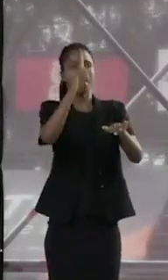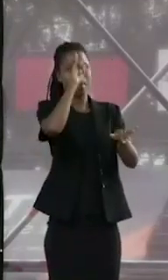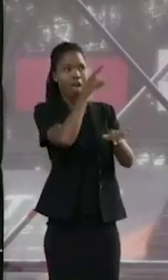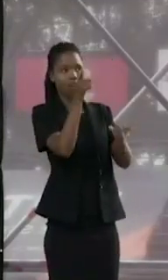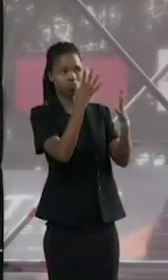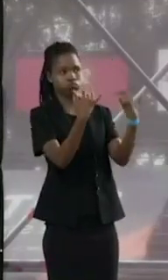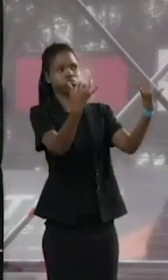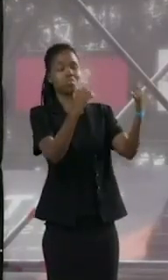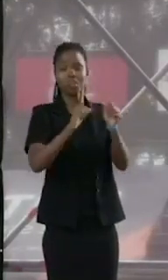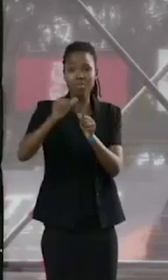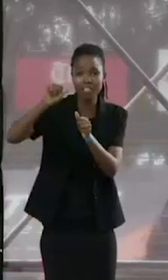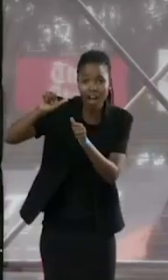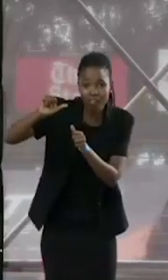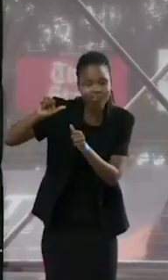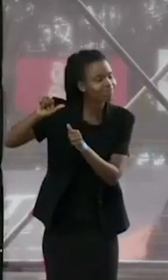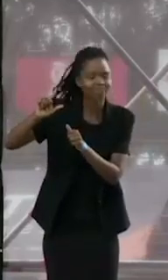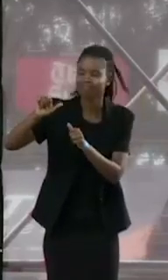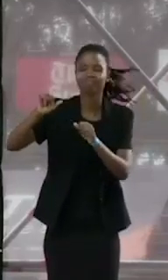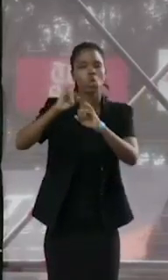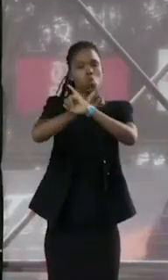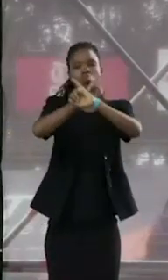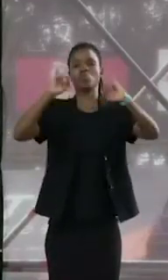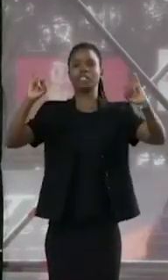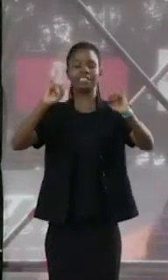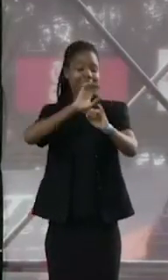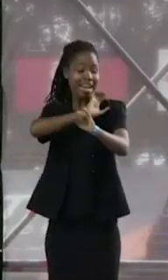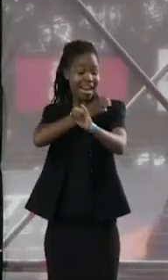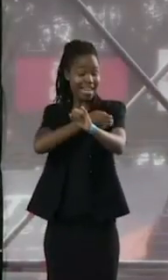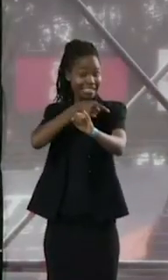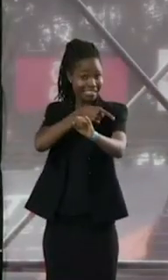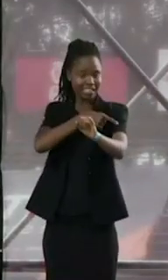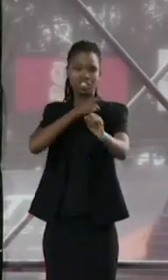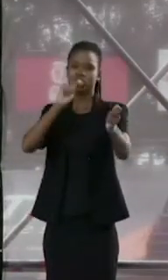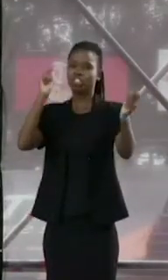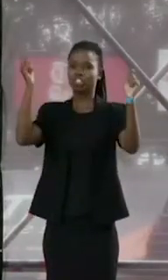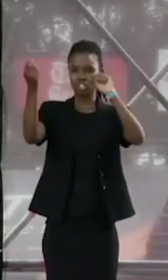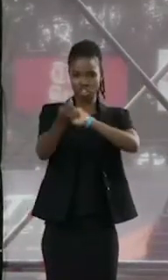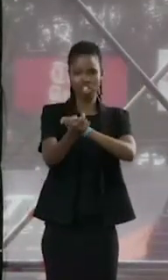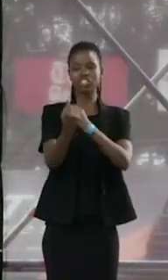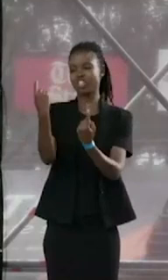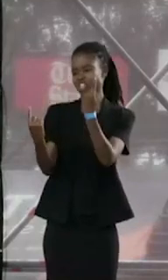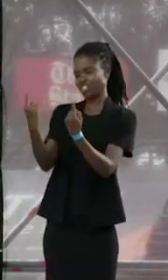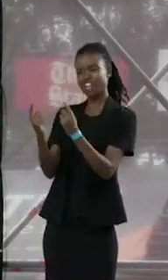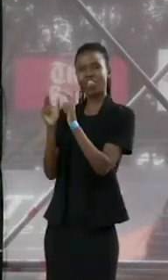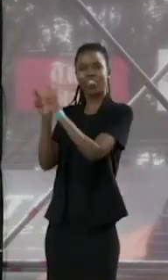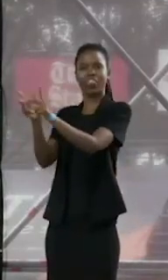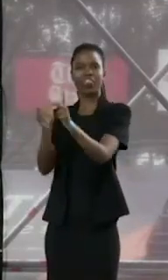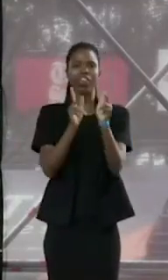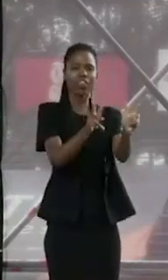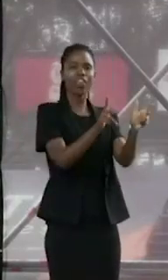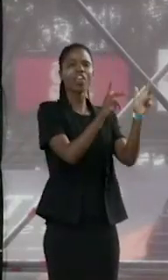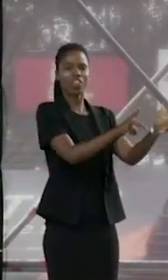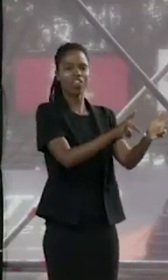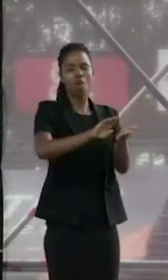Things got worse. I think the energy changed even more. We started hating each other more. We started pulling each other